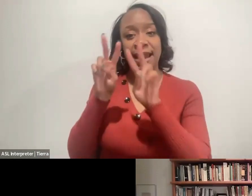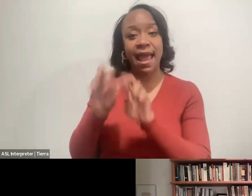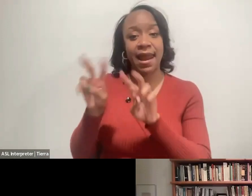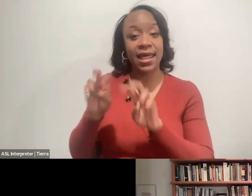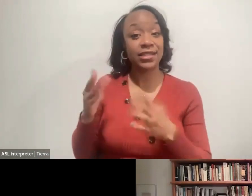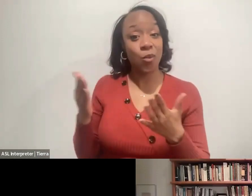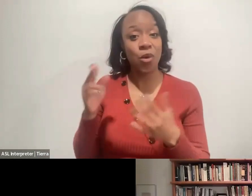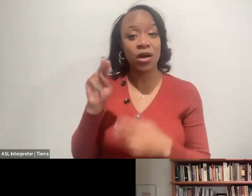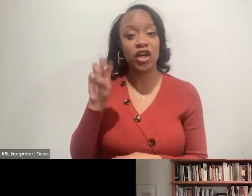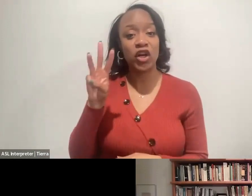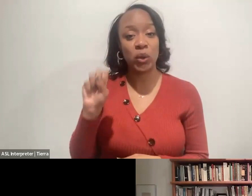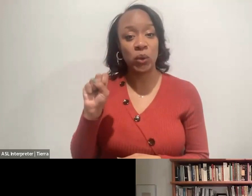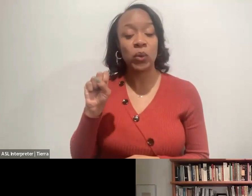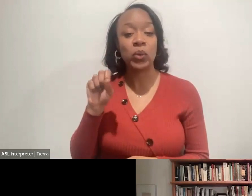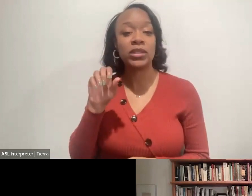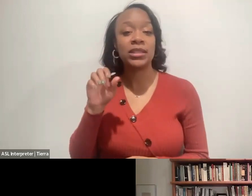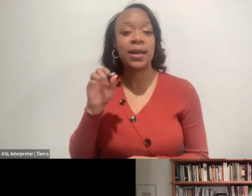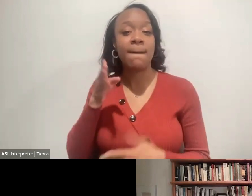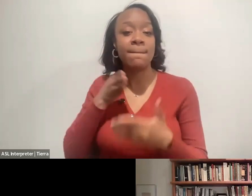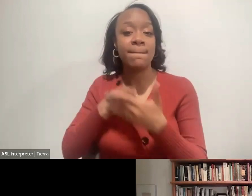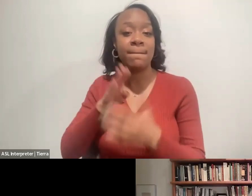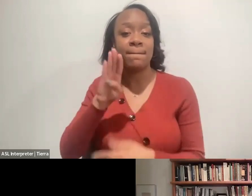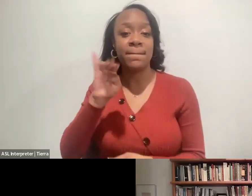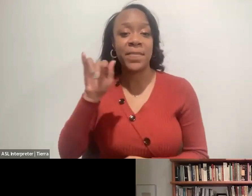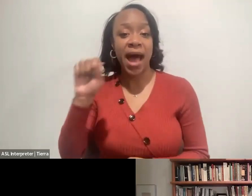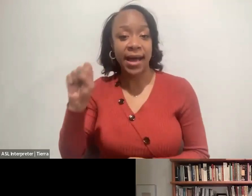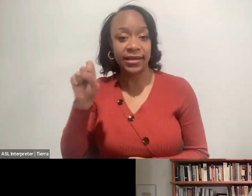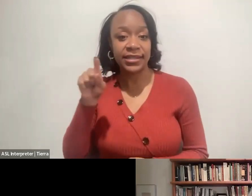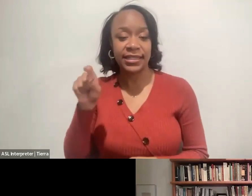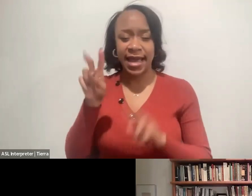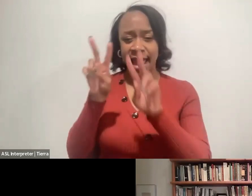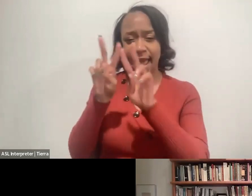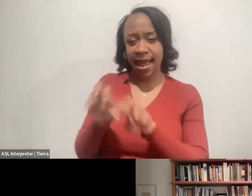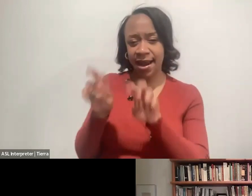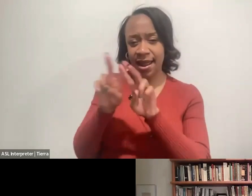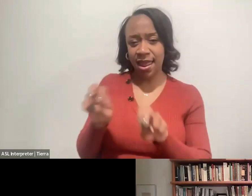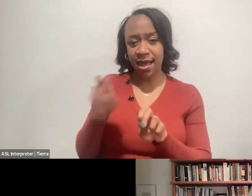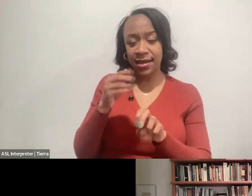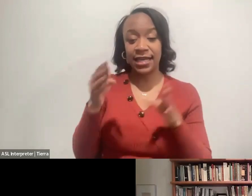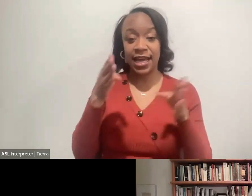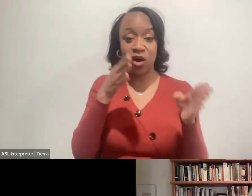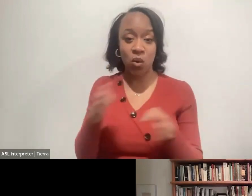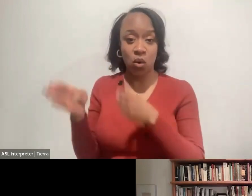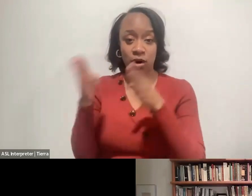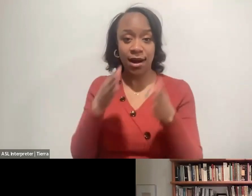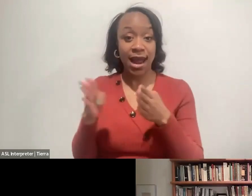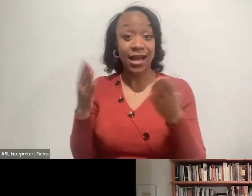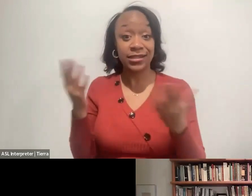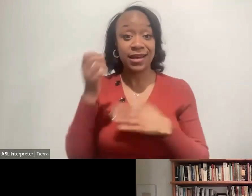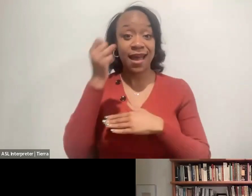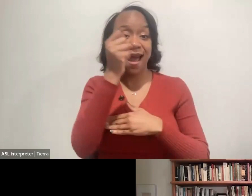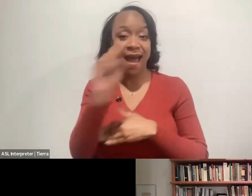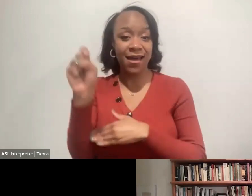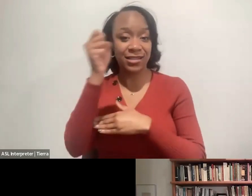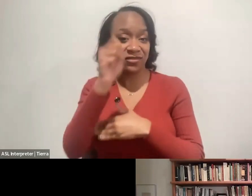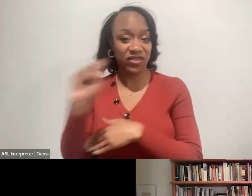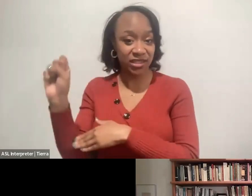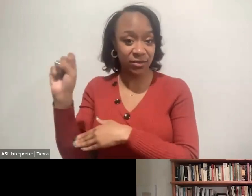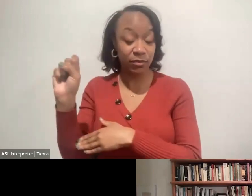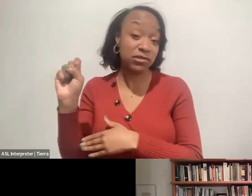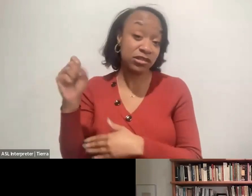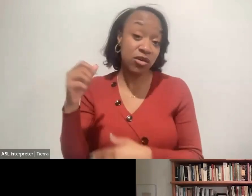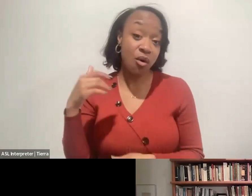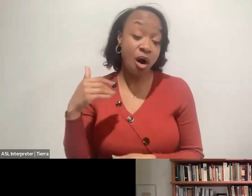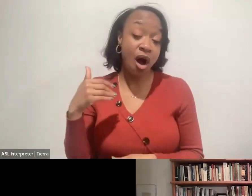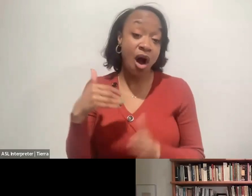is it's like walking on two legs. FAIR analyzes and organizes activism. And so quite often when there's